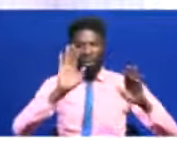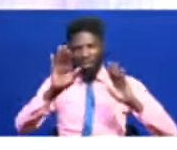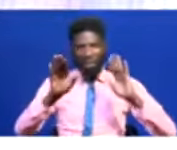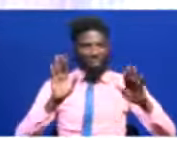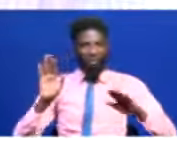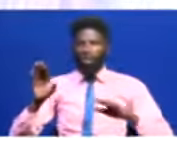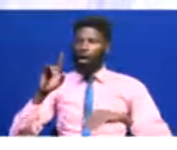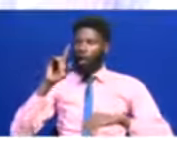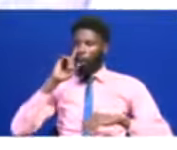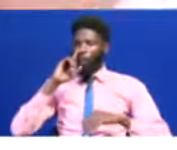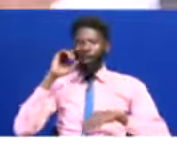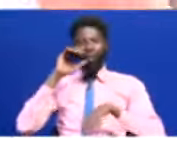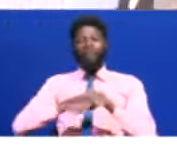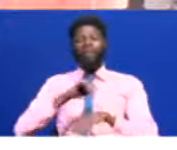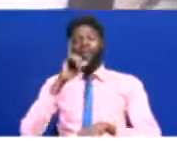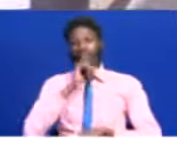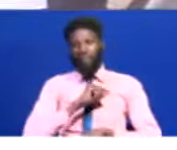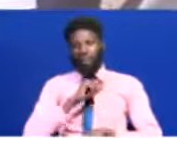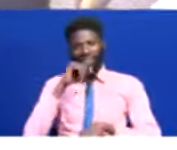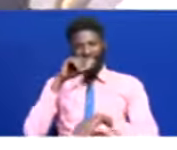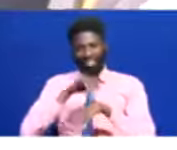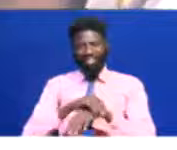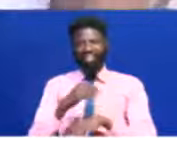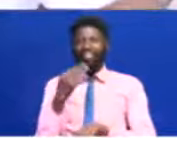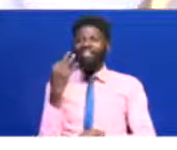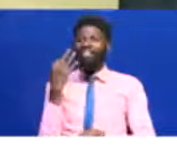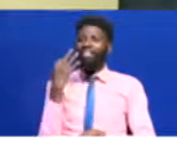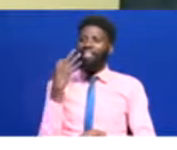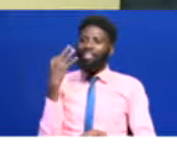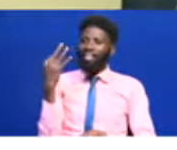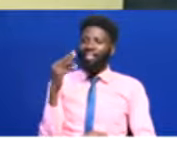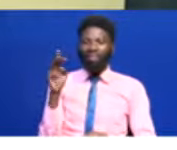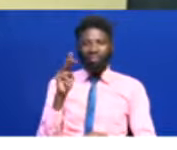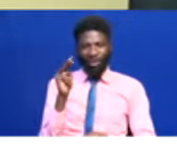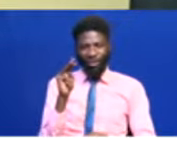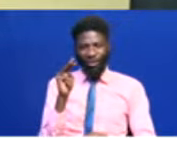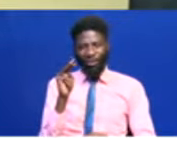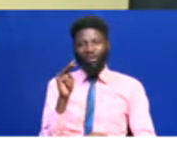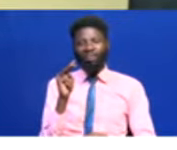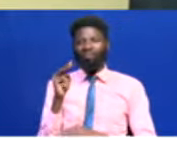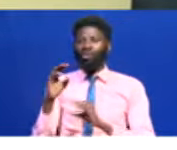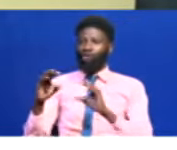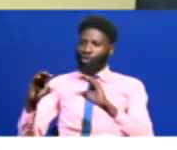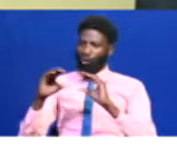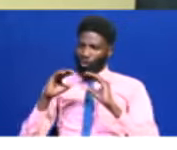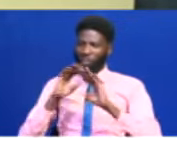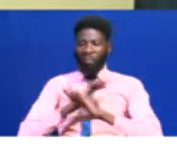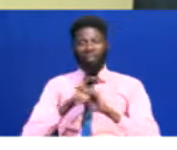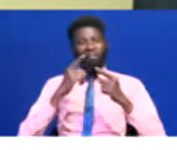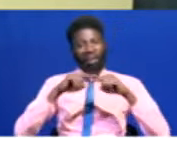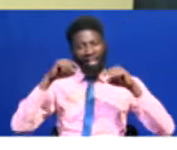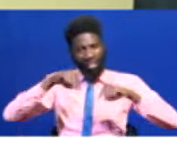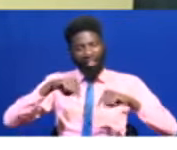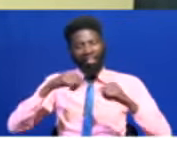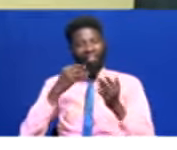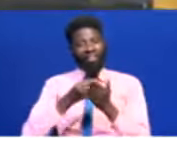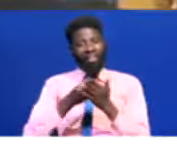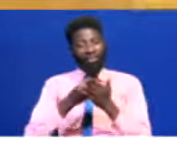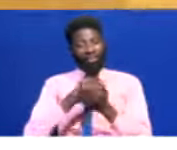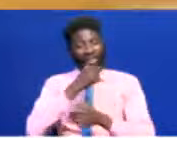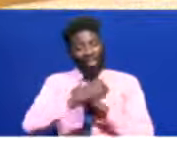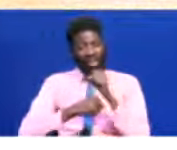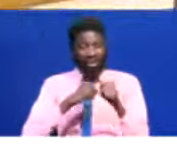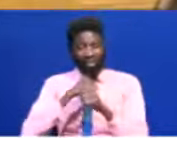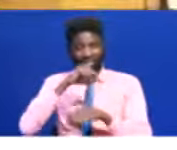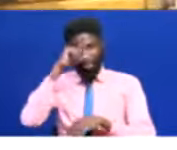with very little allocation of 300 million. But in this financial year, the government has allocated 2.5